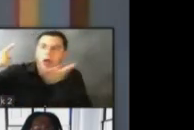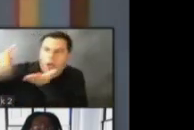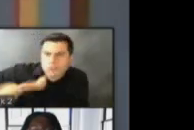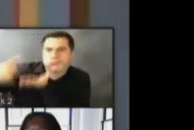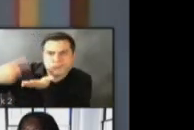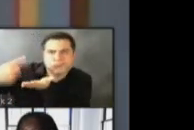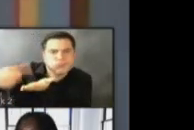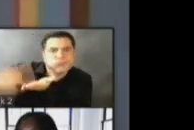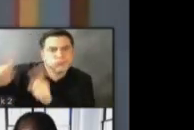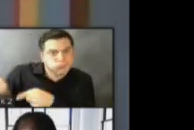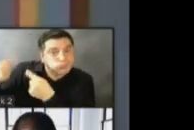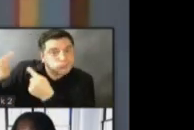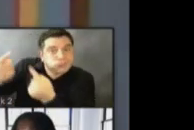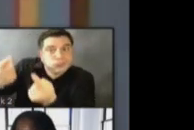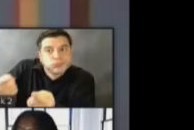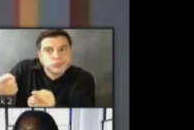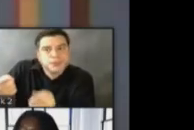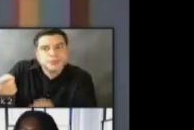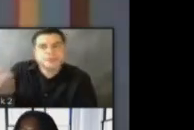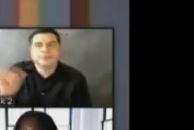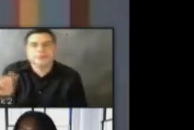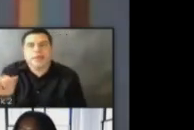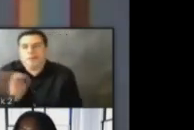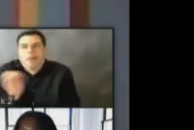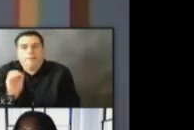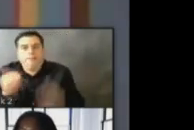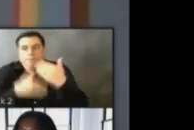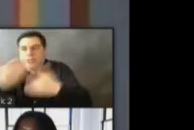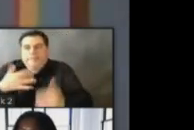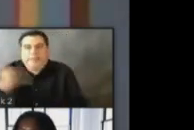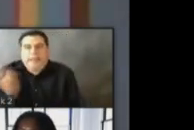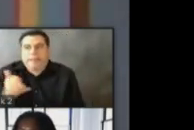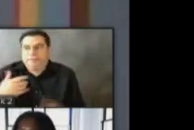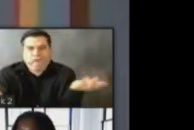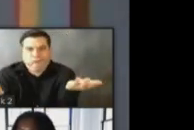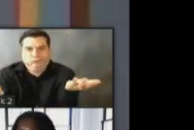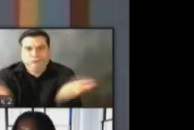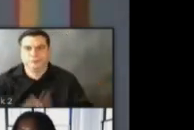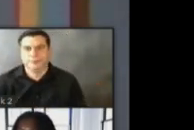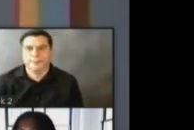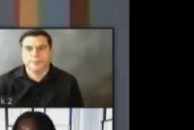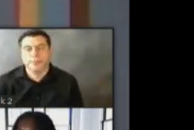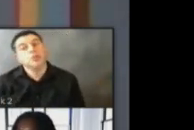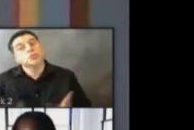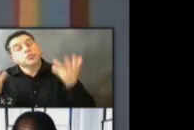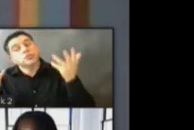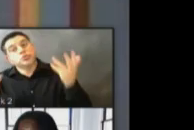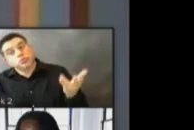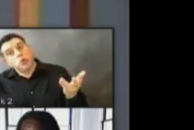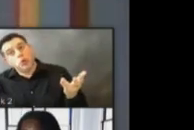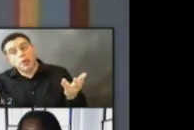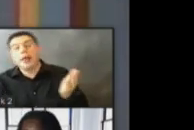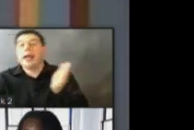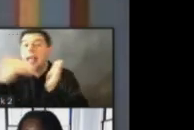it often feels like we're not making progress. And some of these we have, again, we've already put into play, and some of